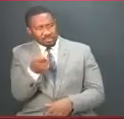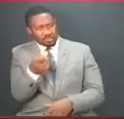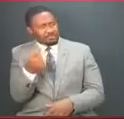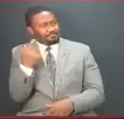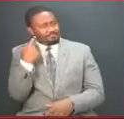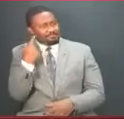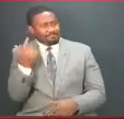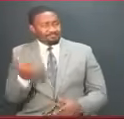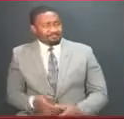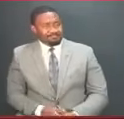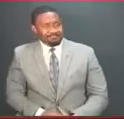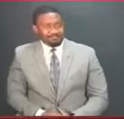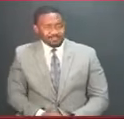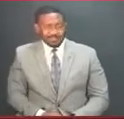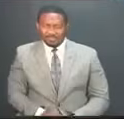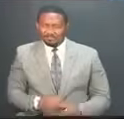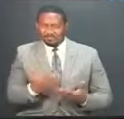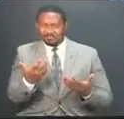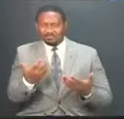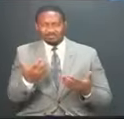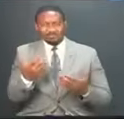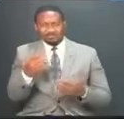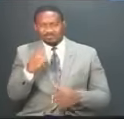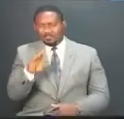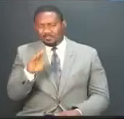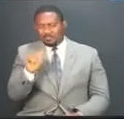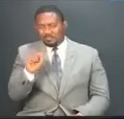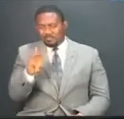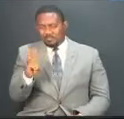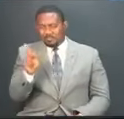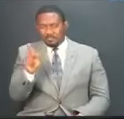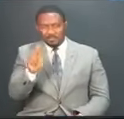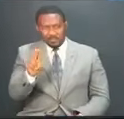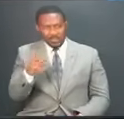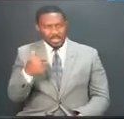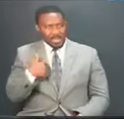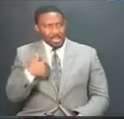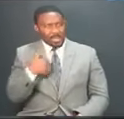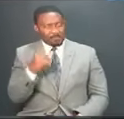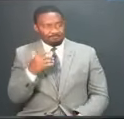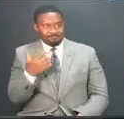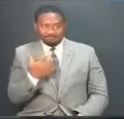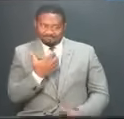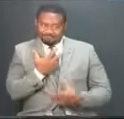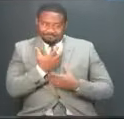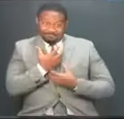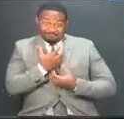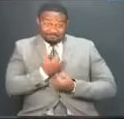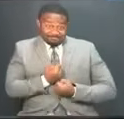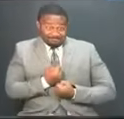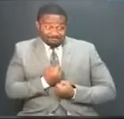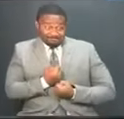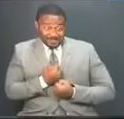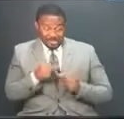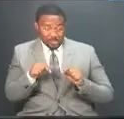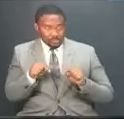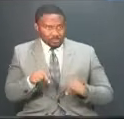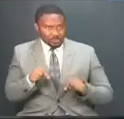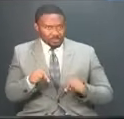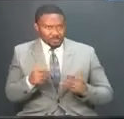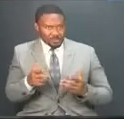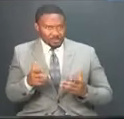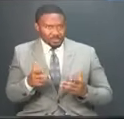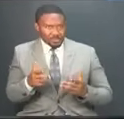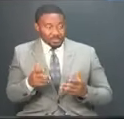about Boku. I will restrain myself today because His Royal